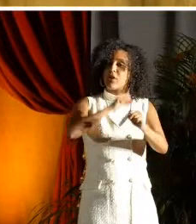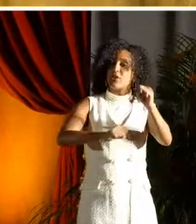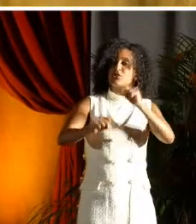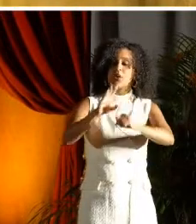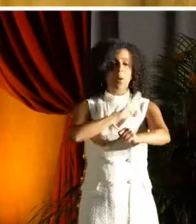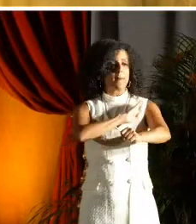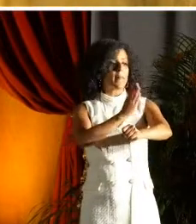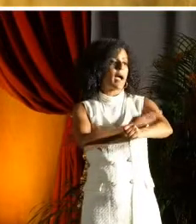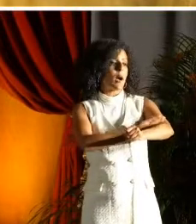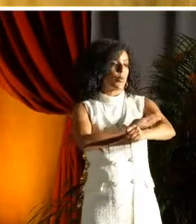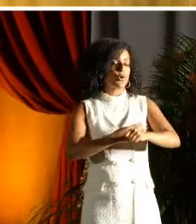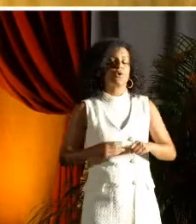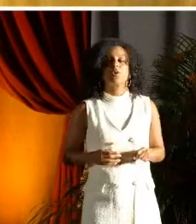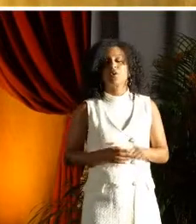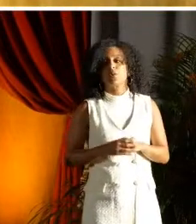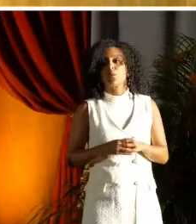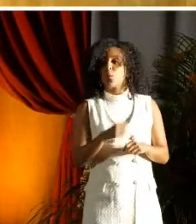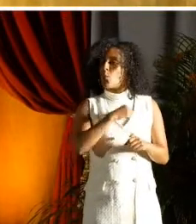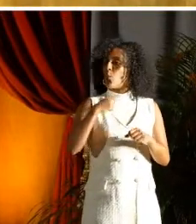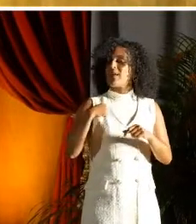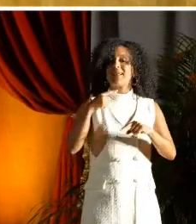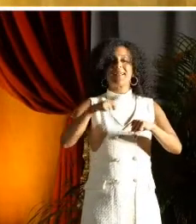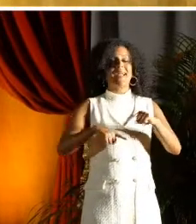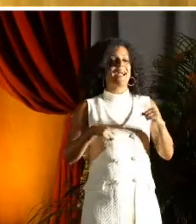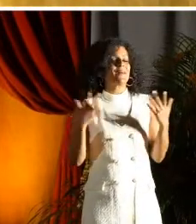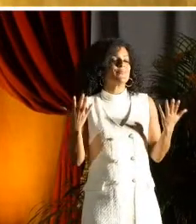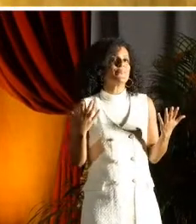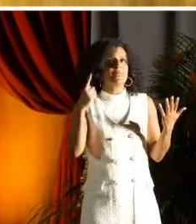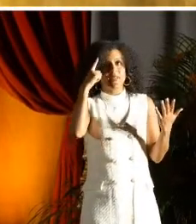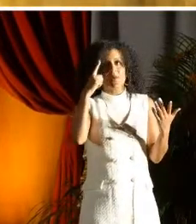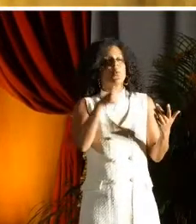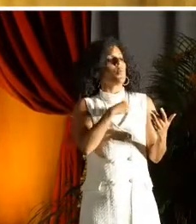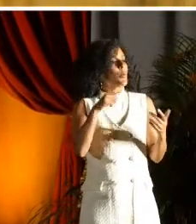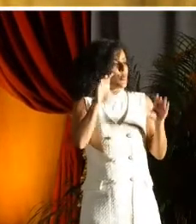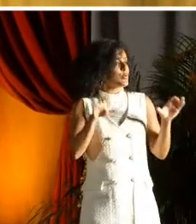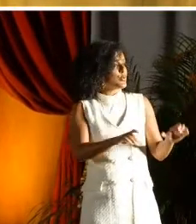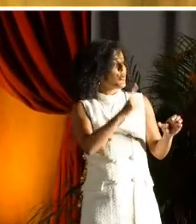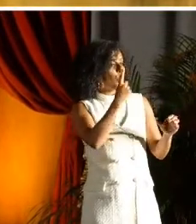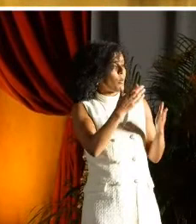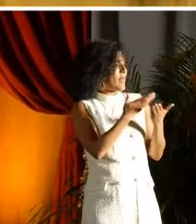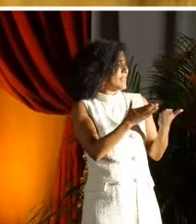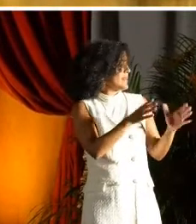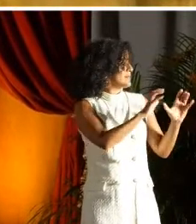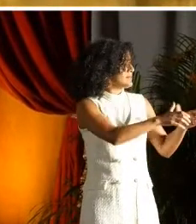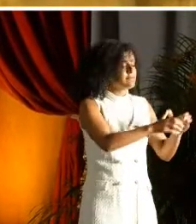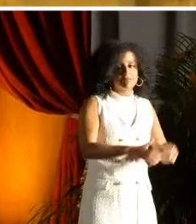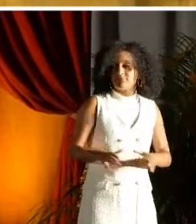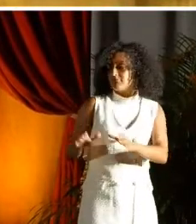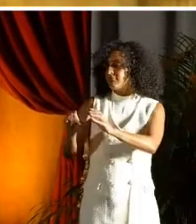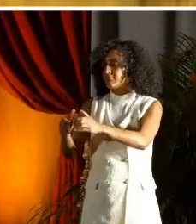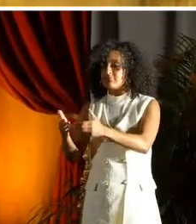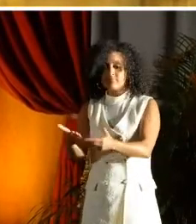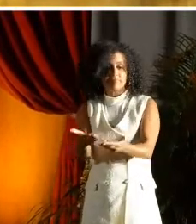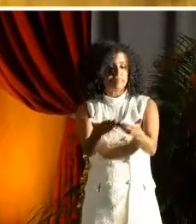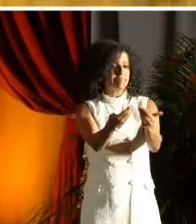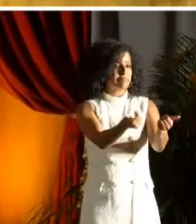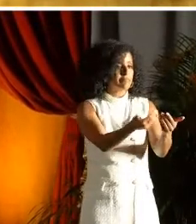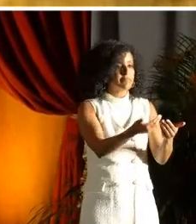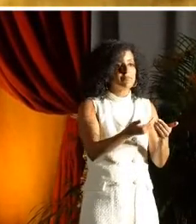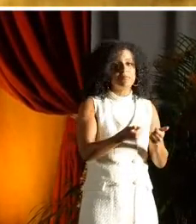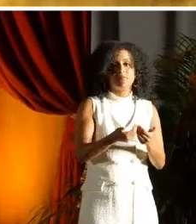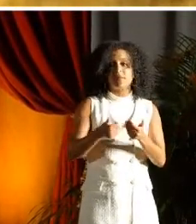power. And we just can't sort of think that we're going to do one thing over here and one thing over there. Racism is like